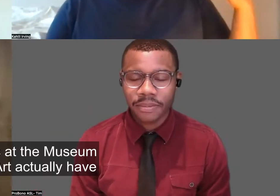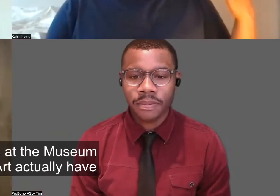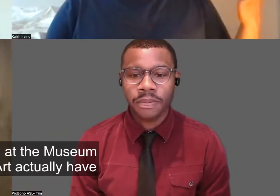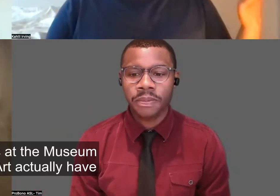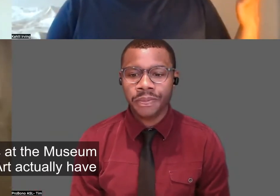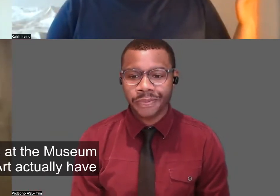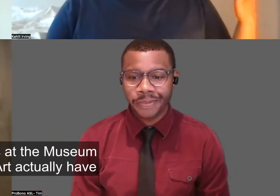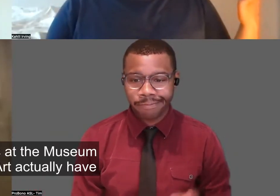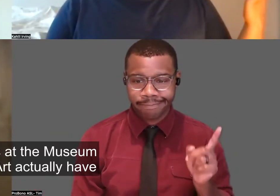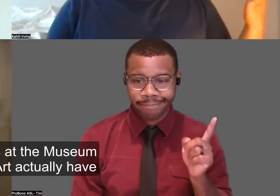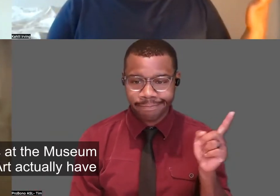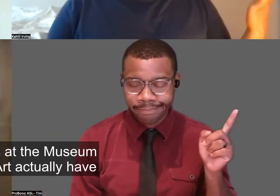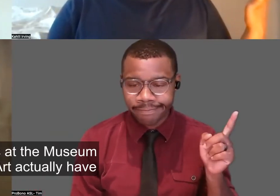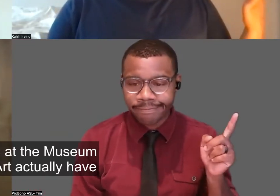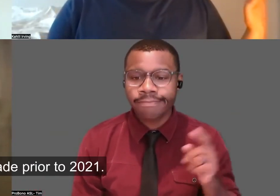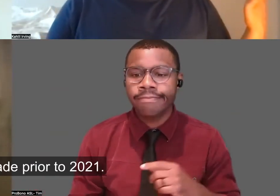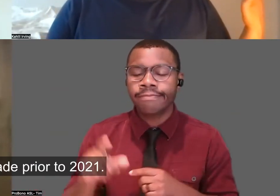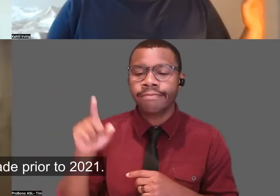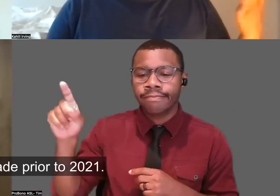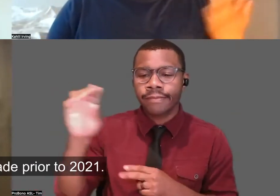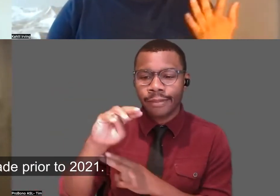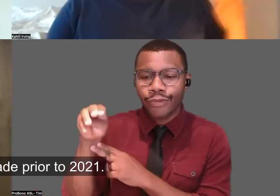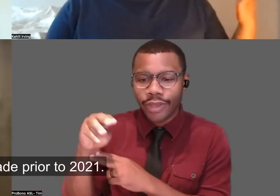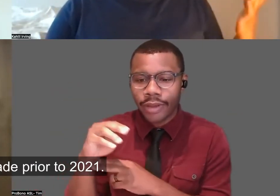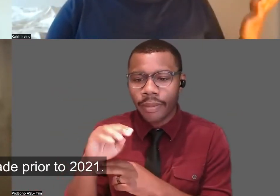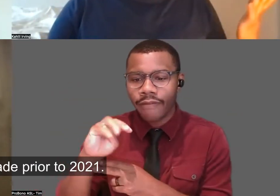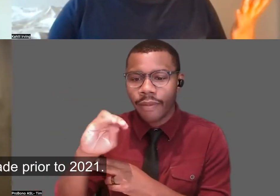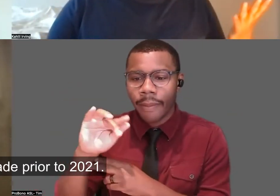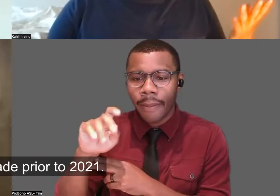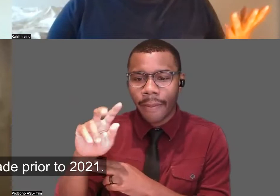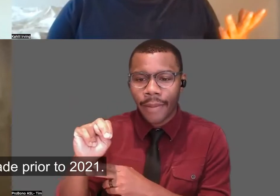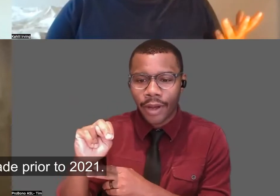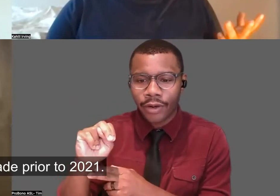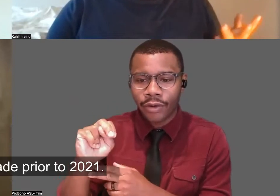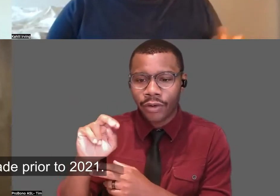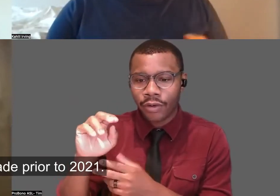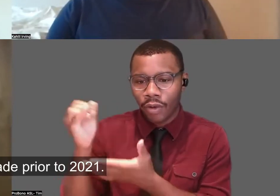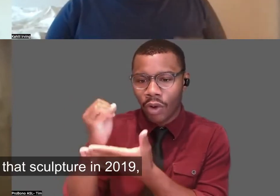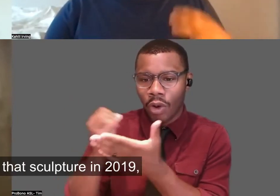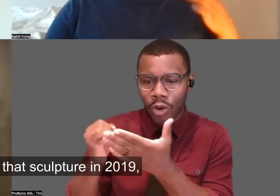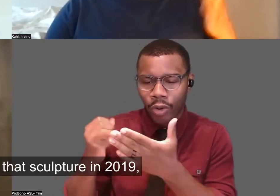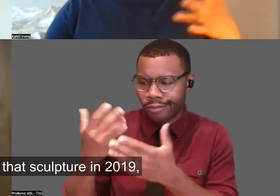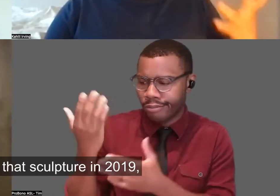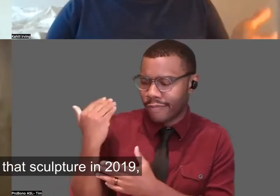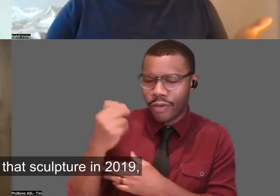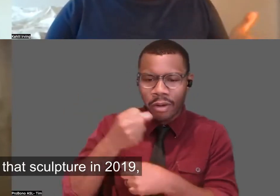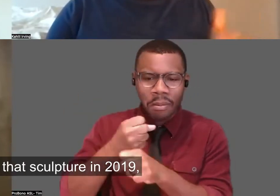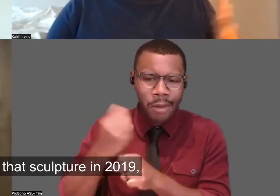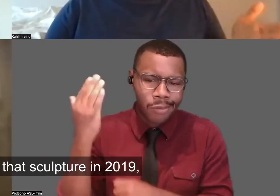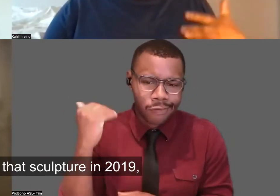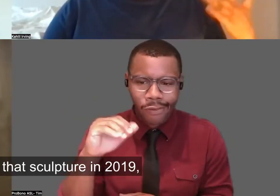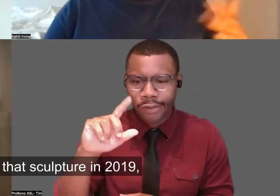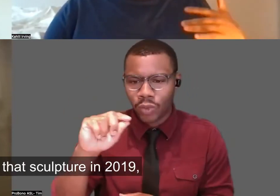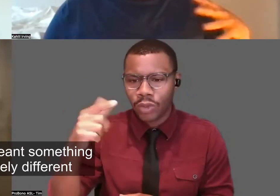these works at the Museum of Modern Art actually have also been made prior to 2021. And so fashioning that sculpture